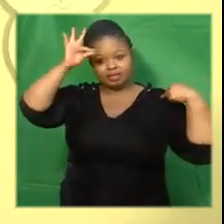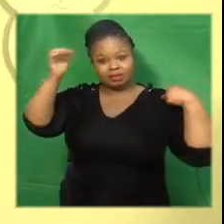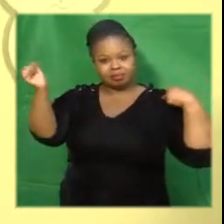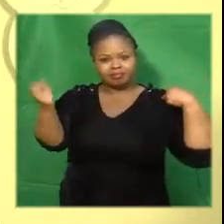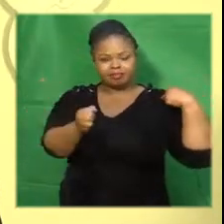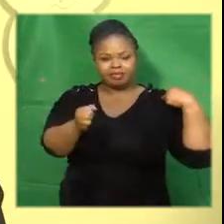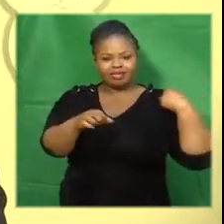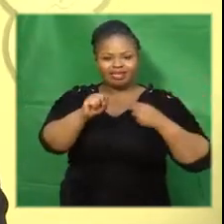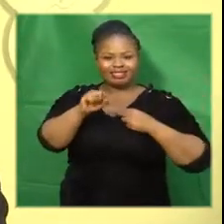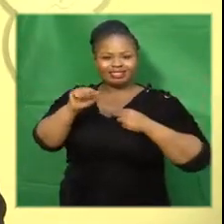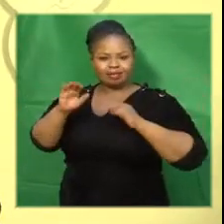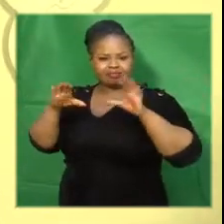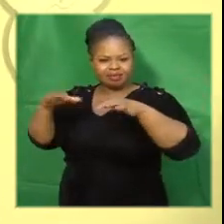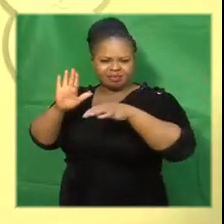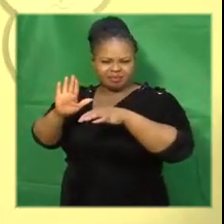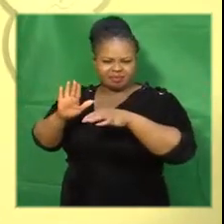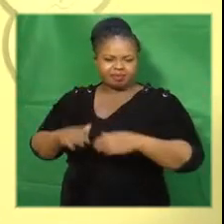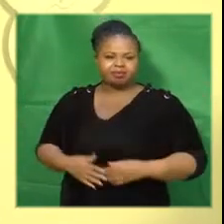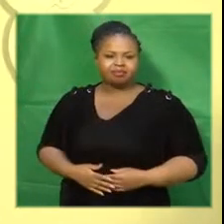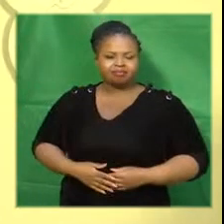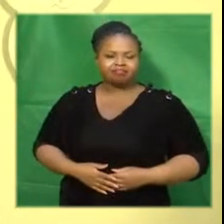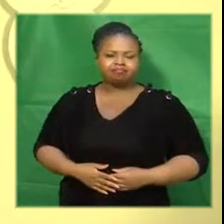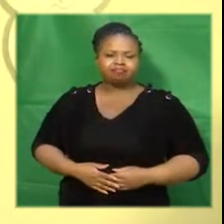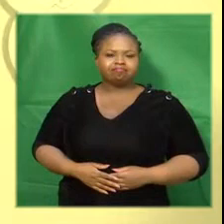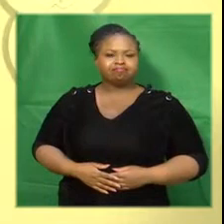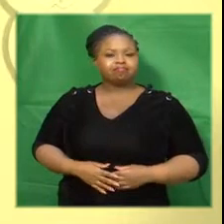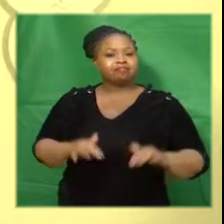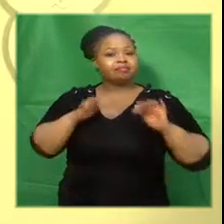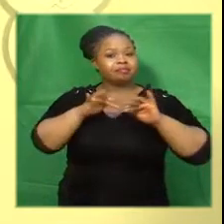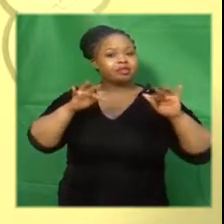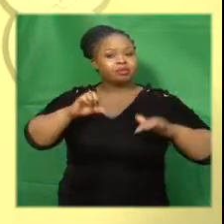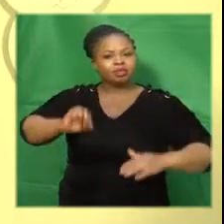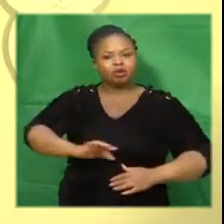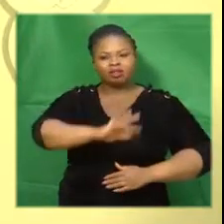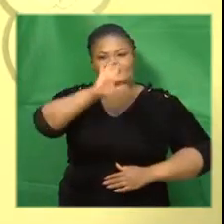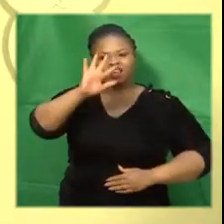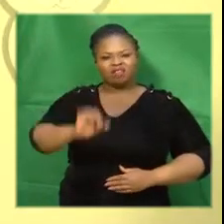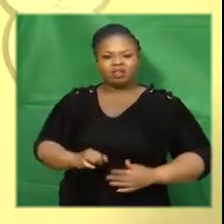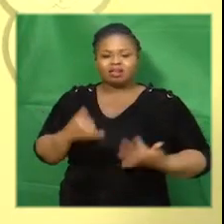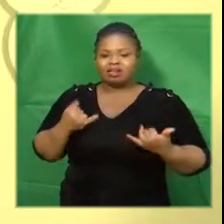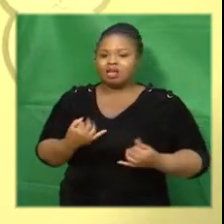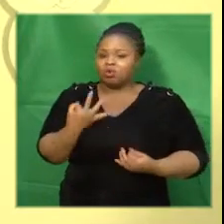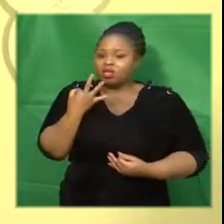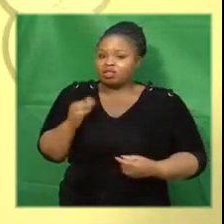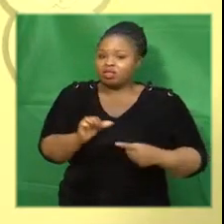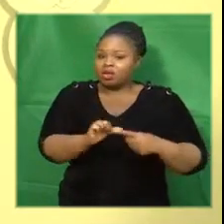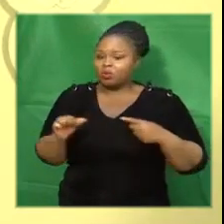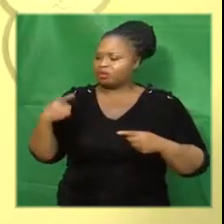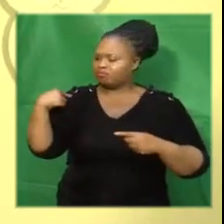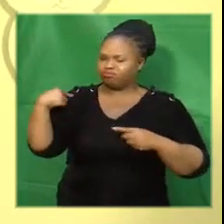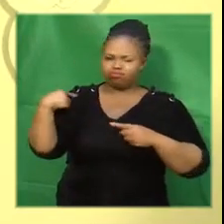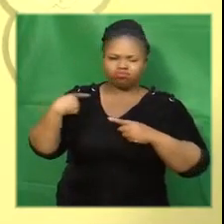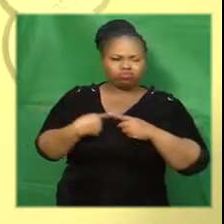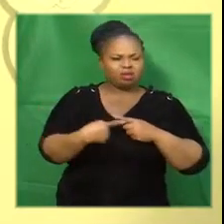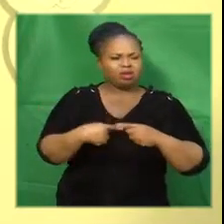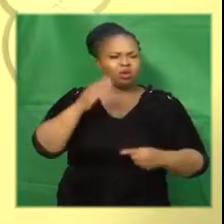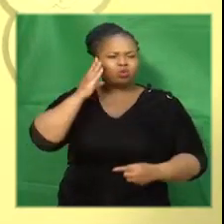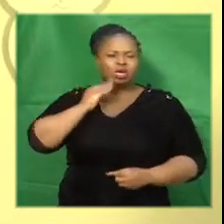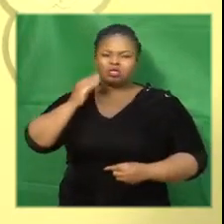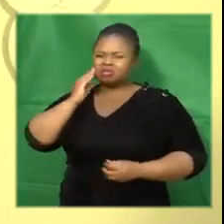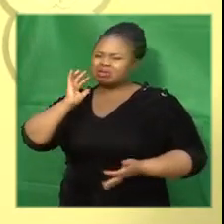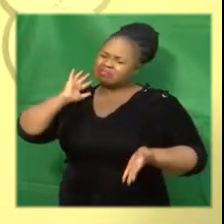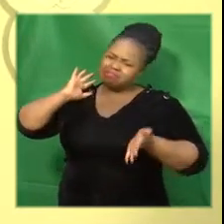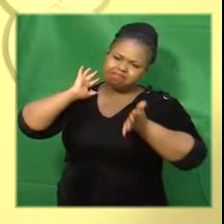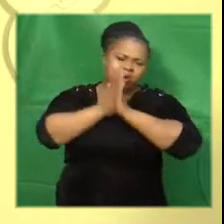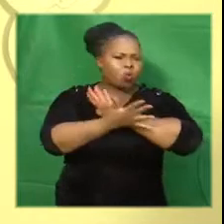My fellow South Africans, 3 weeks have passed since the country experienced an orchestrated campaign of